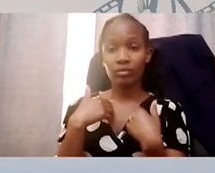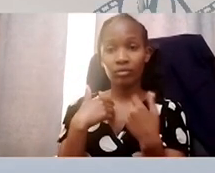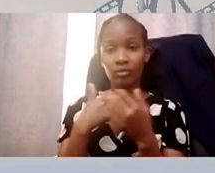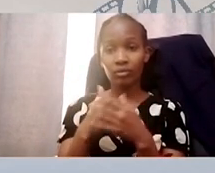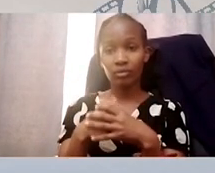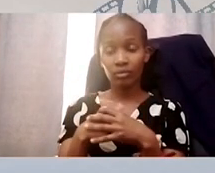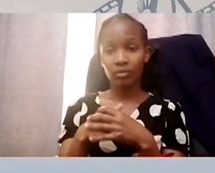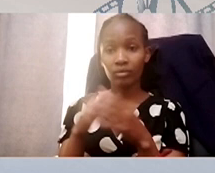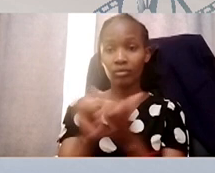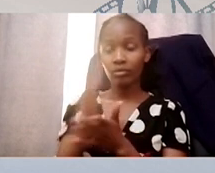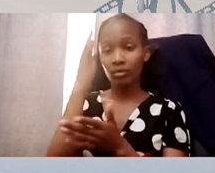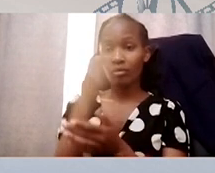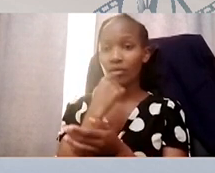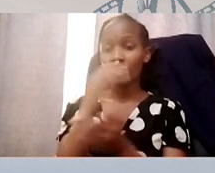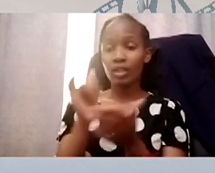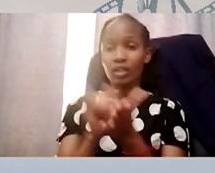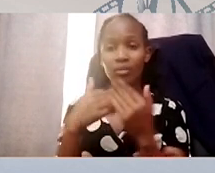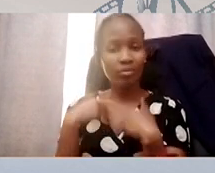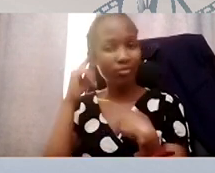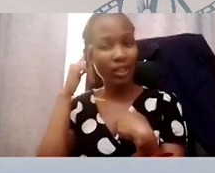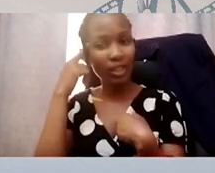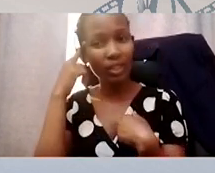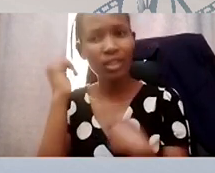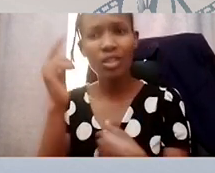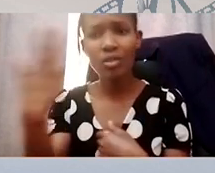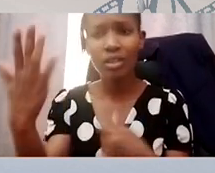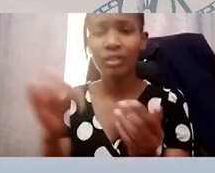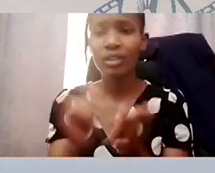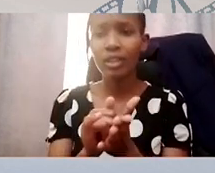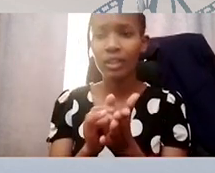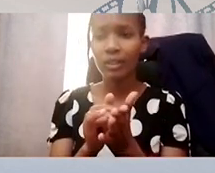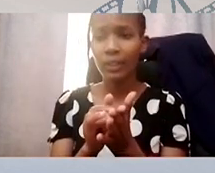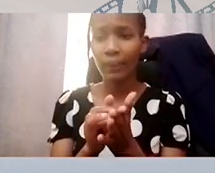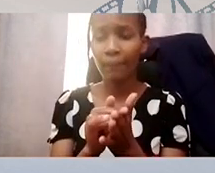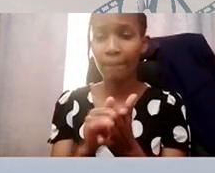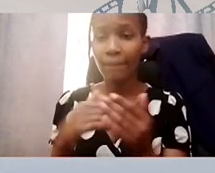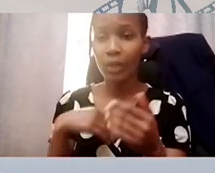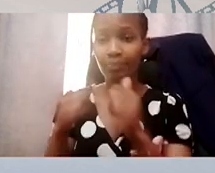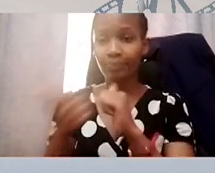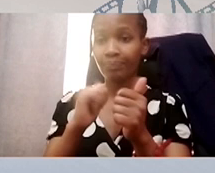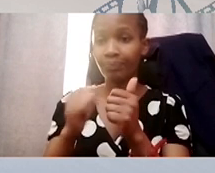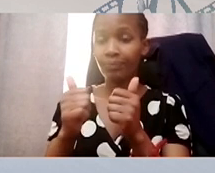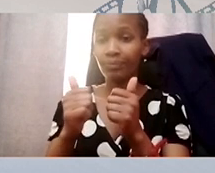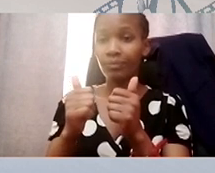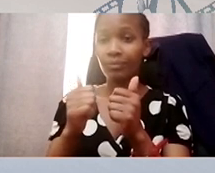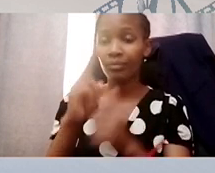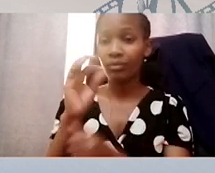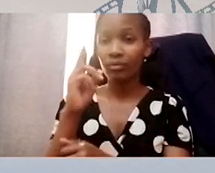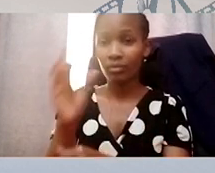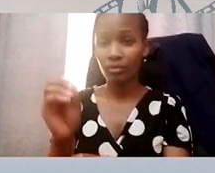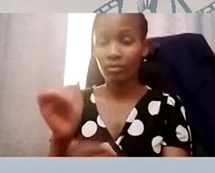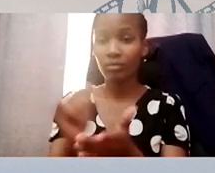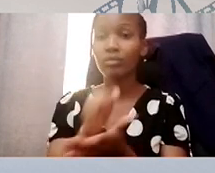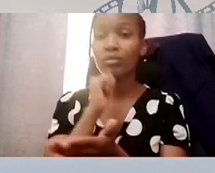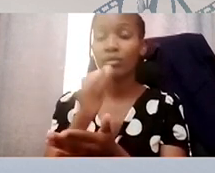That's why I said there's a perception. Because one of the things we do here at Kenya National Sports Film Festival 2020 Virtual Edition is we don't only inform and entertain, but